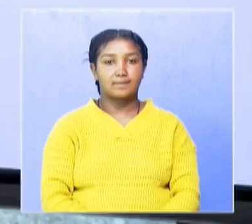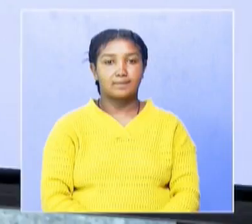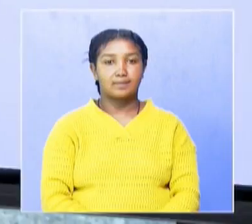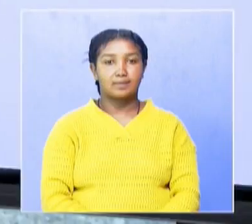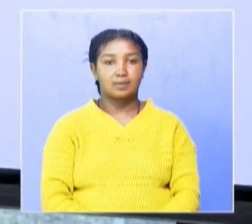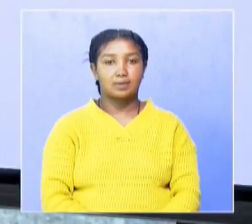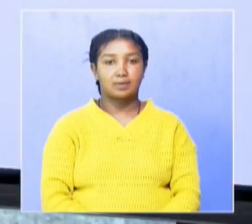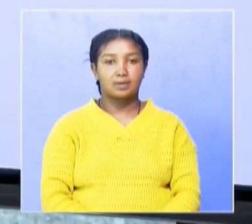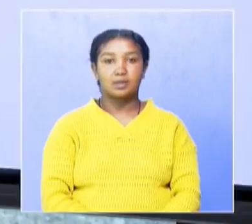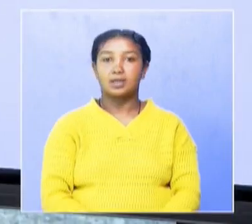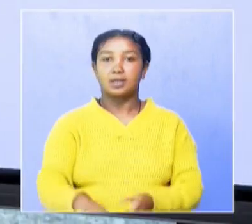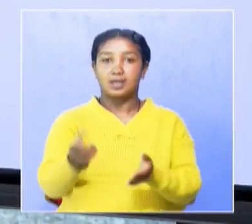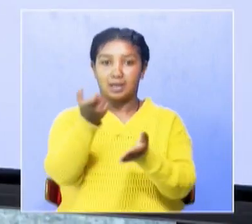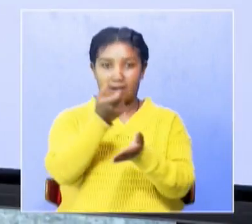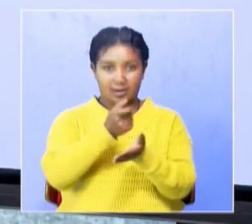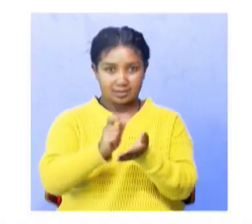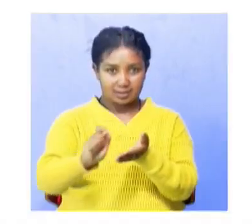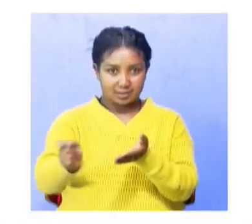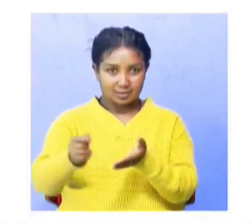Right.